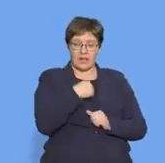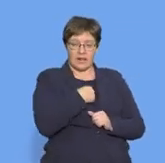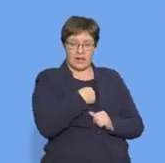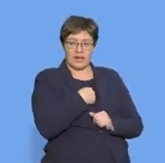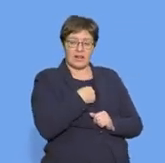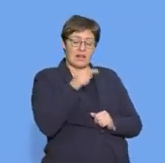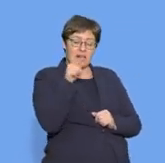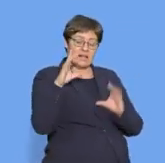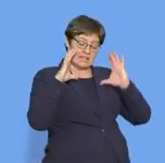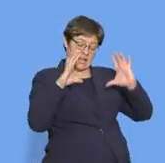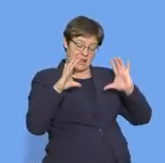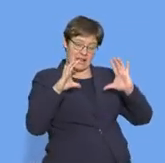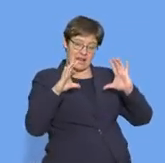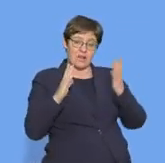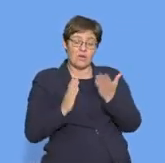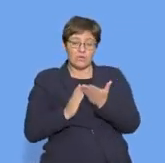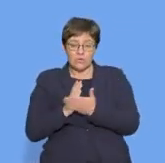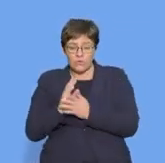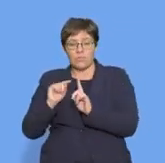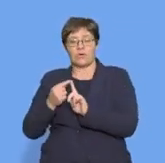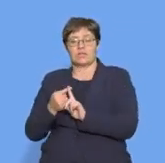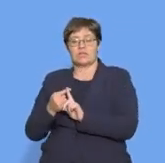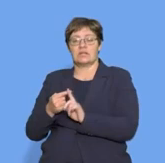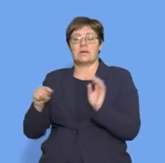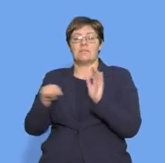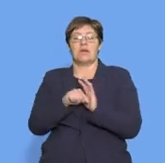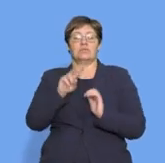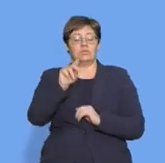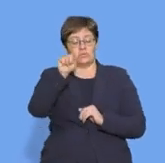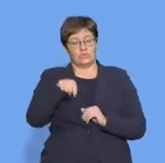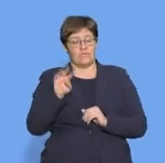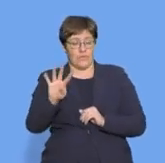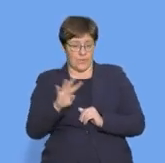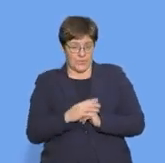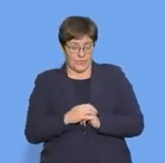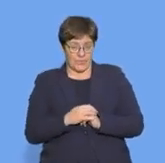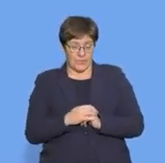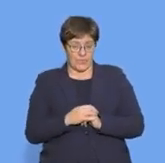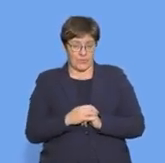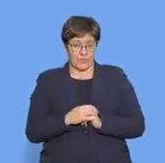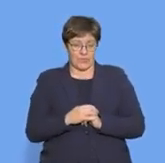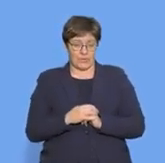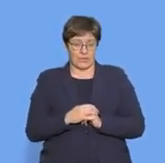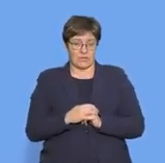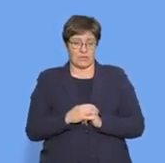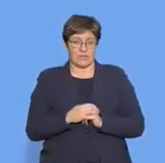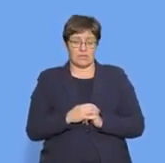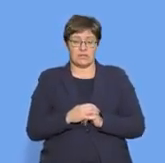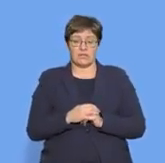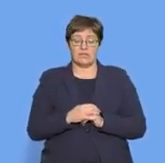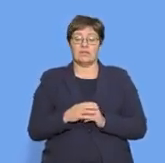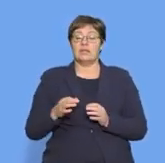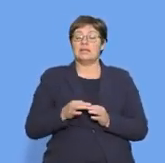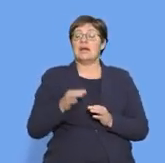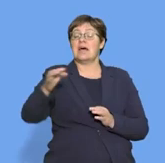that this circle is passing through the point minus 2 and 4, meaning the distance, which is